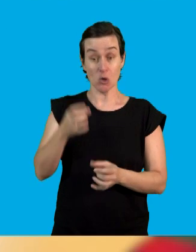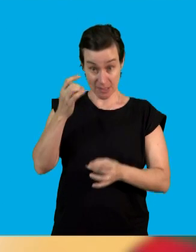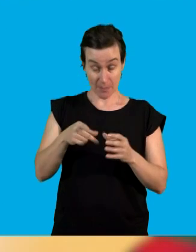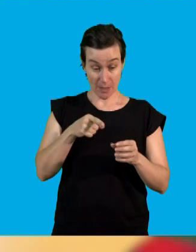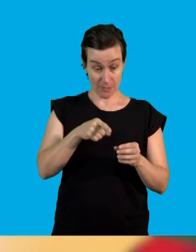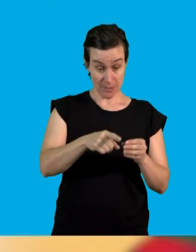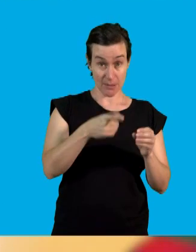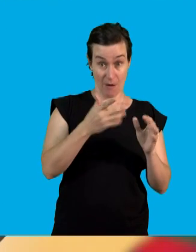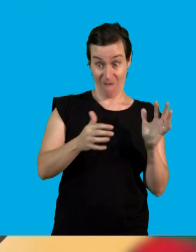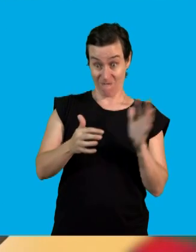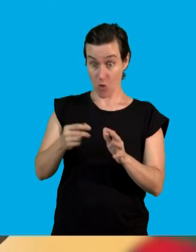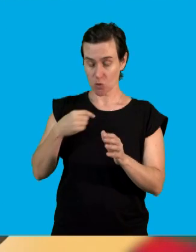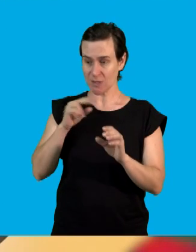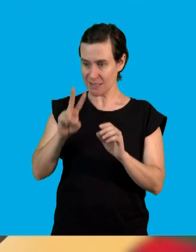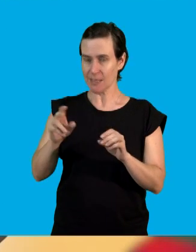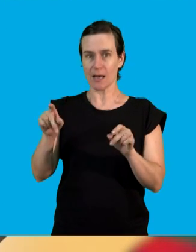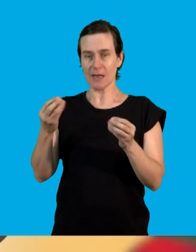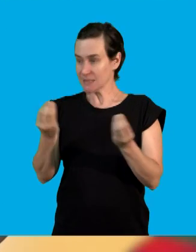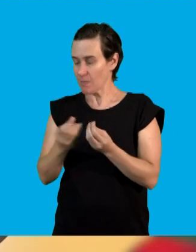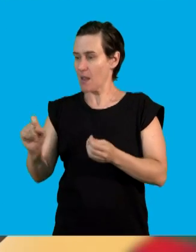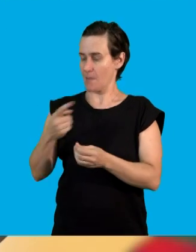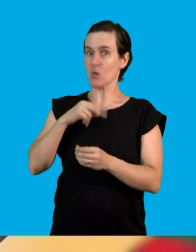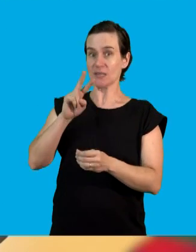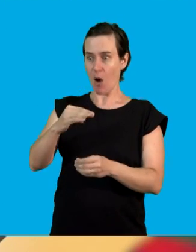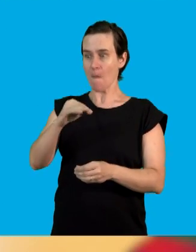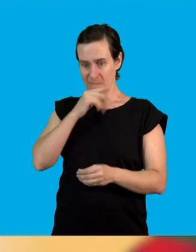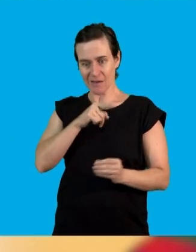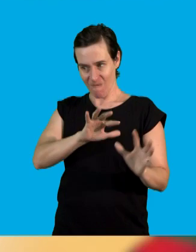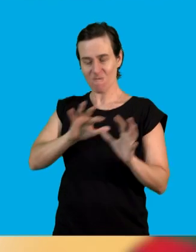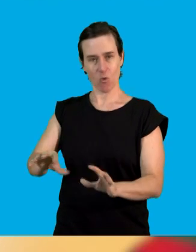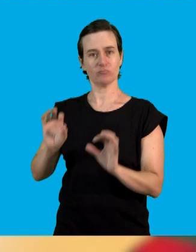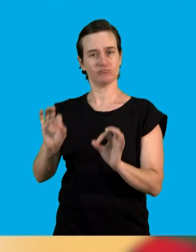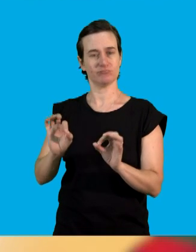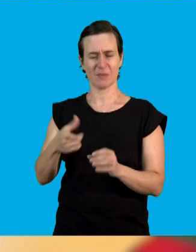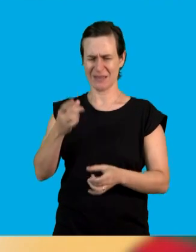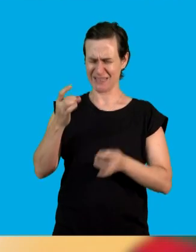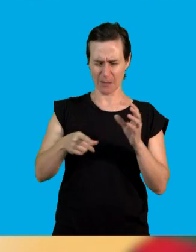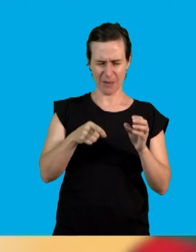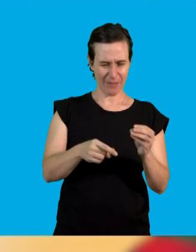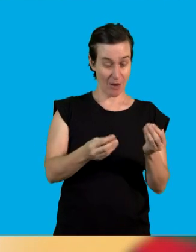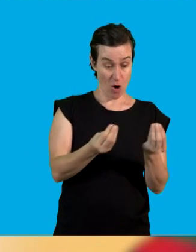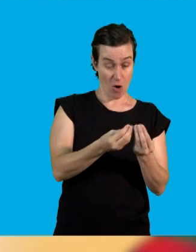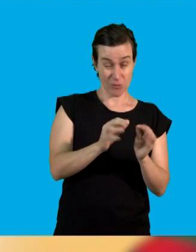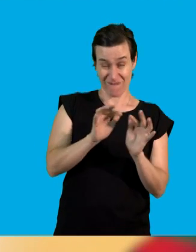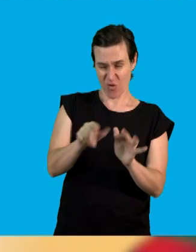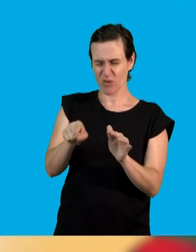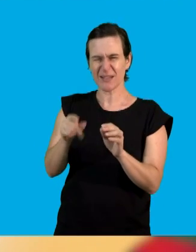And remember, we're saying that sometimes you cannot notice that there was a force applied, and then sometimes you